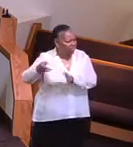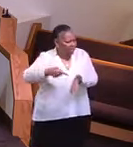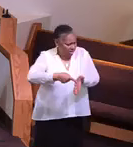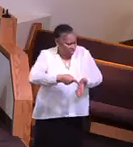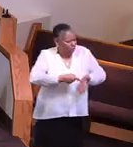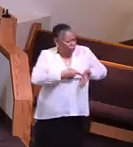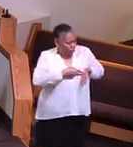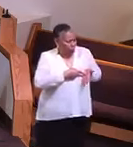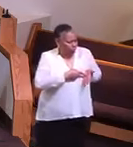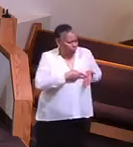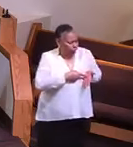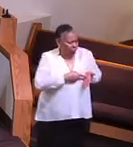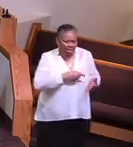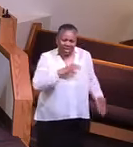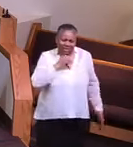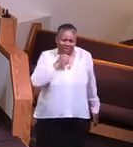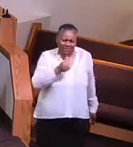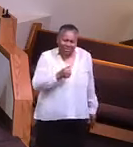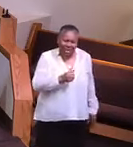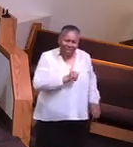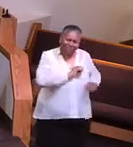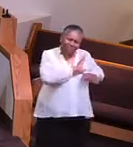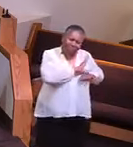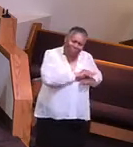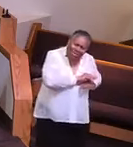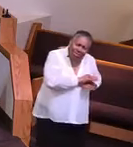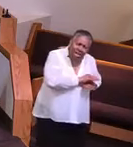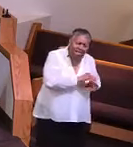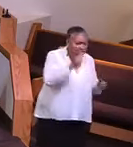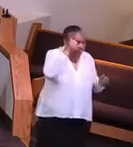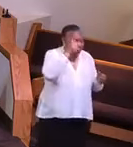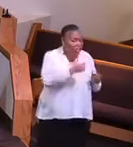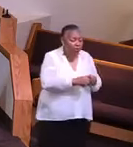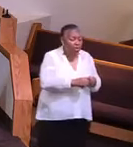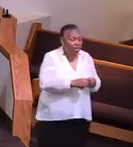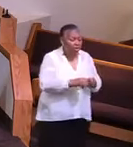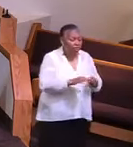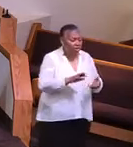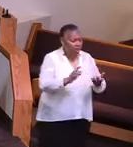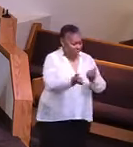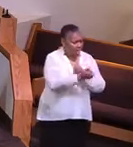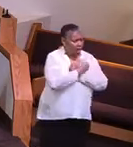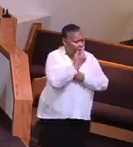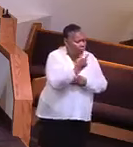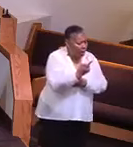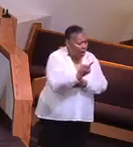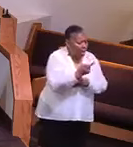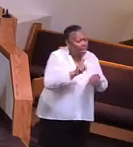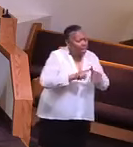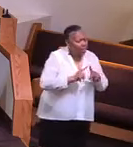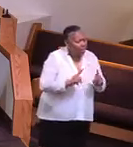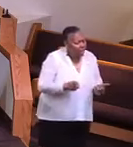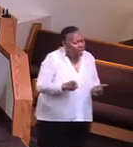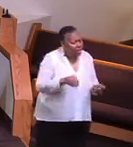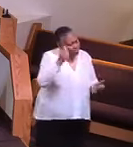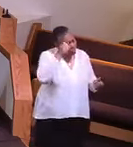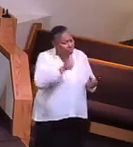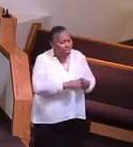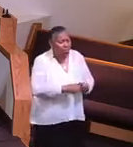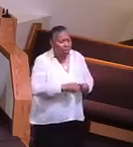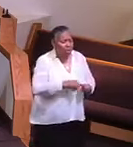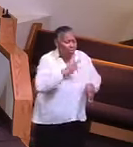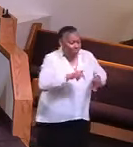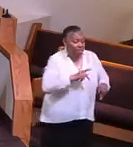due. Amen. It's not minimizing the memory of a loved one, but it's being memorable that folks still got to go to the